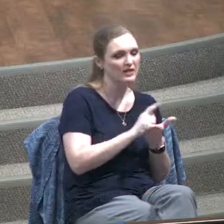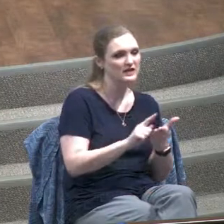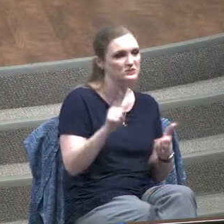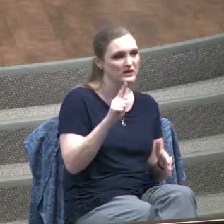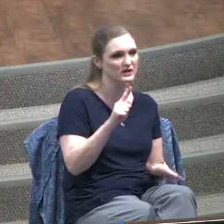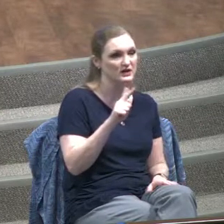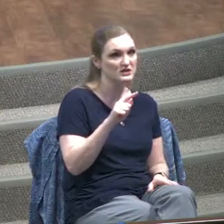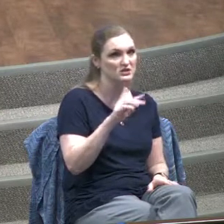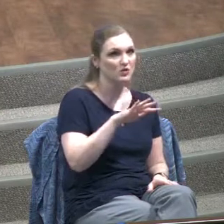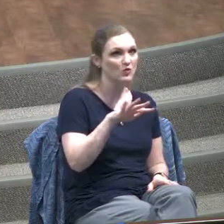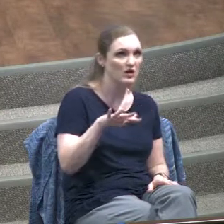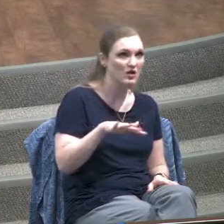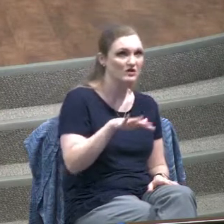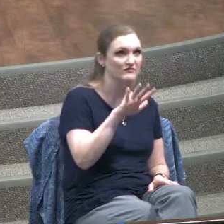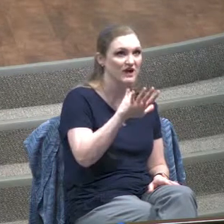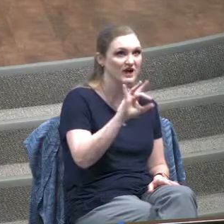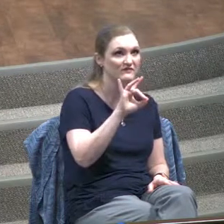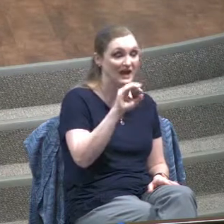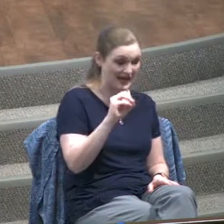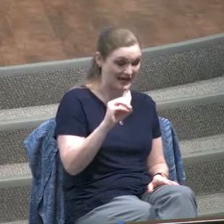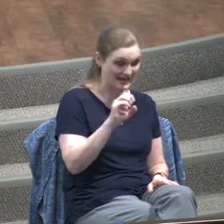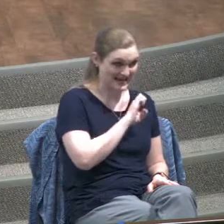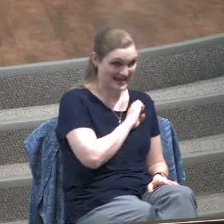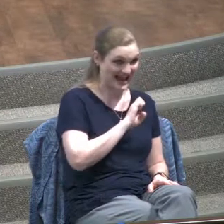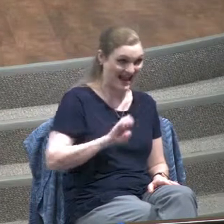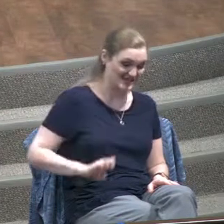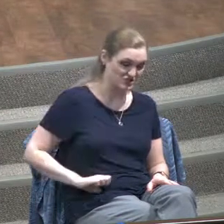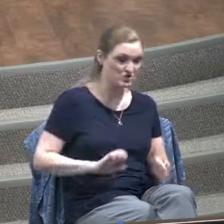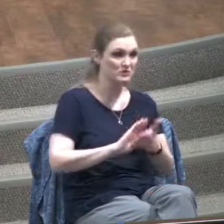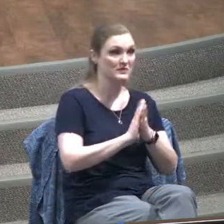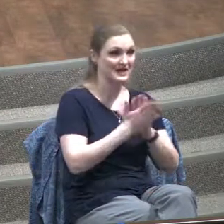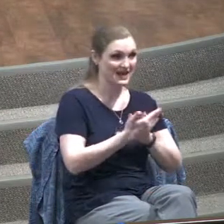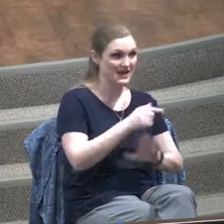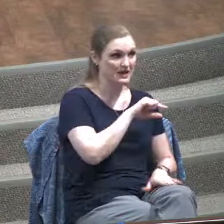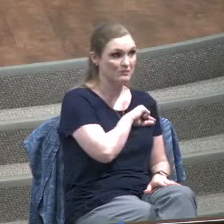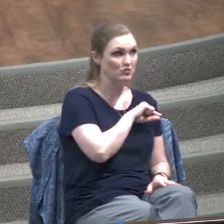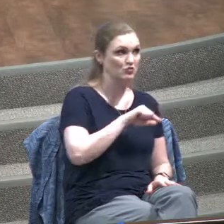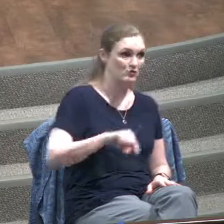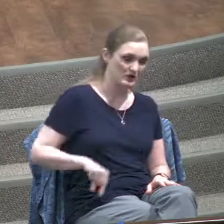580, she became queen about 580.